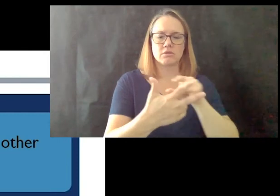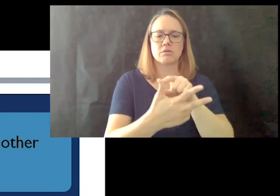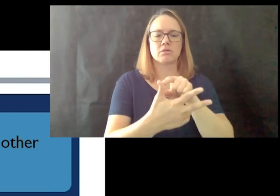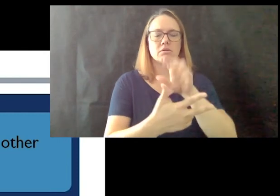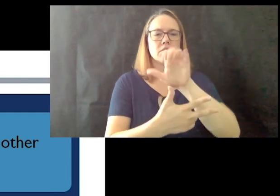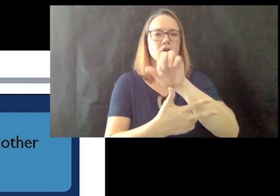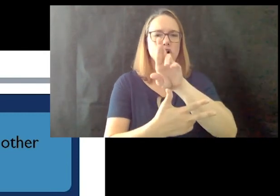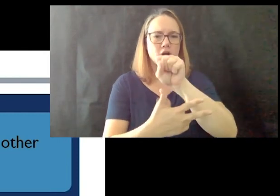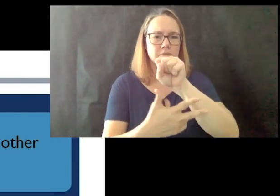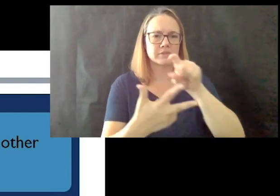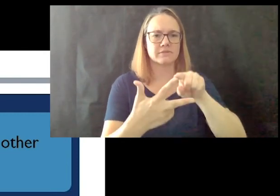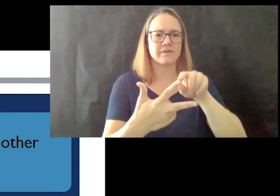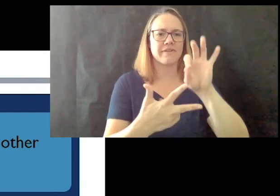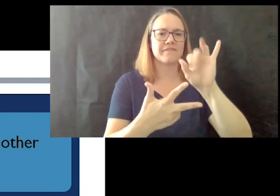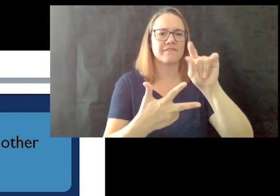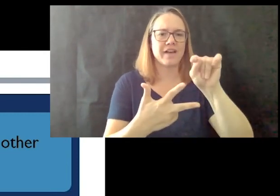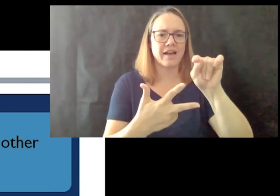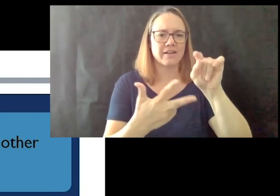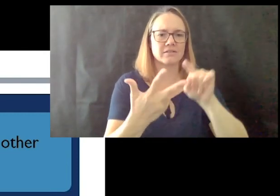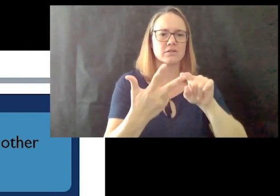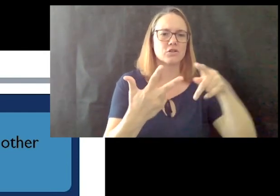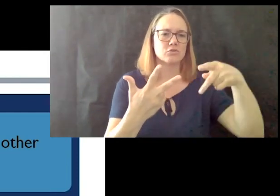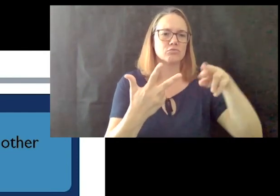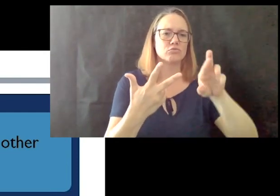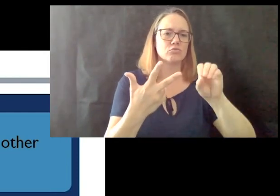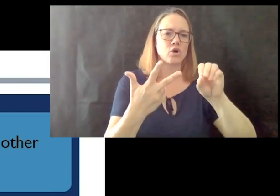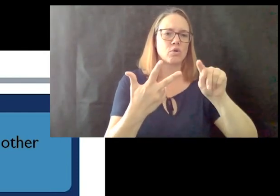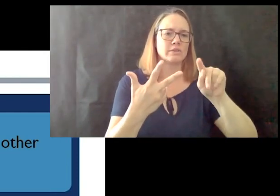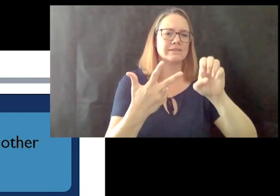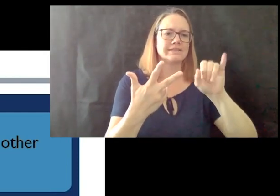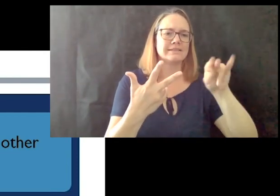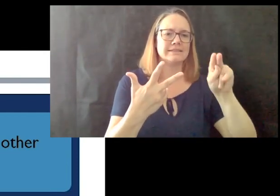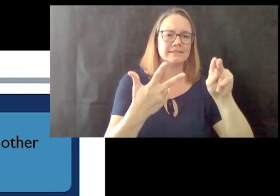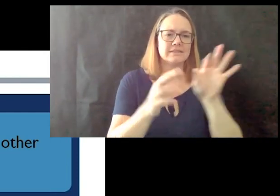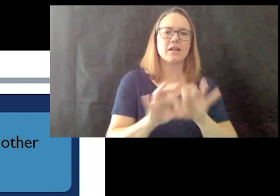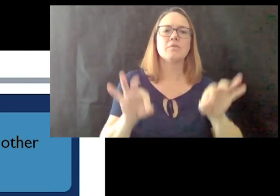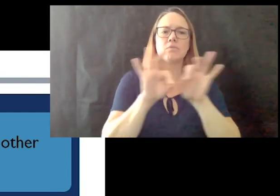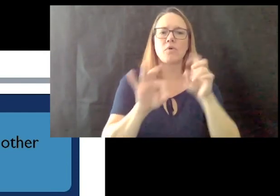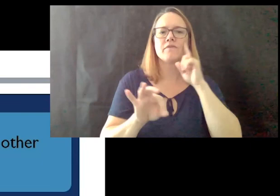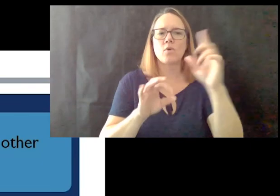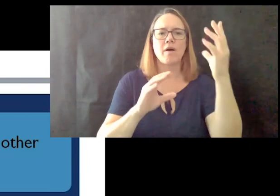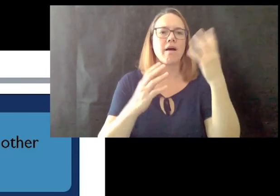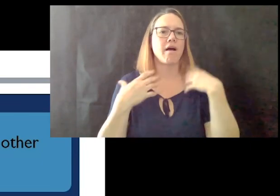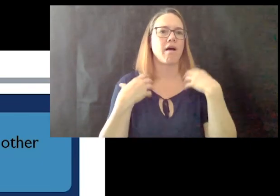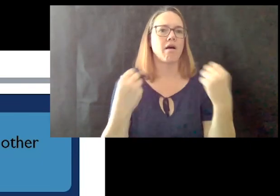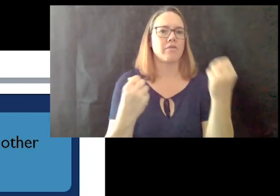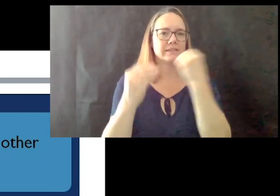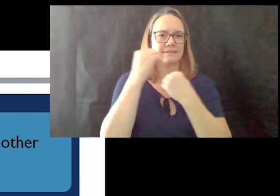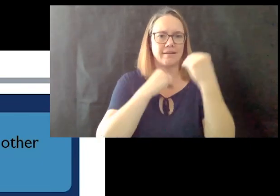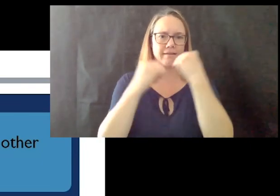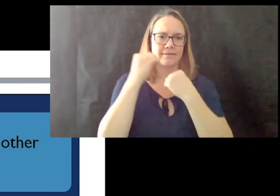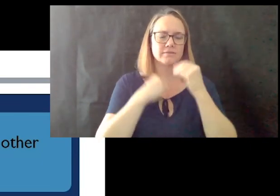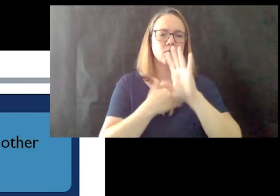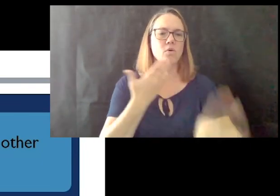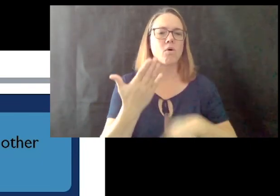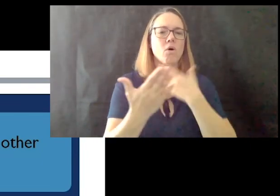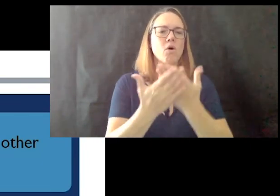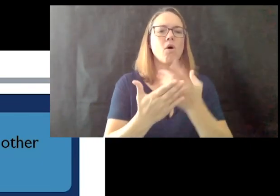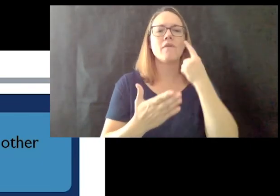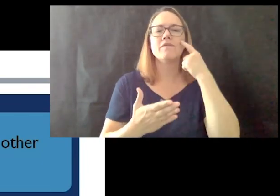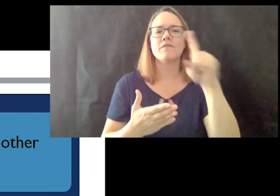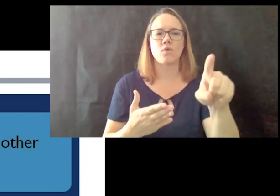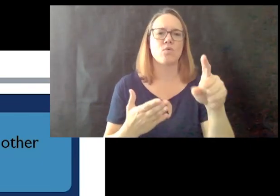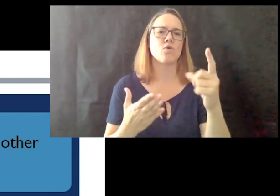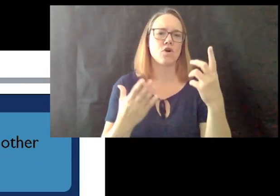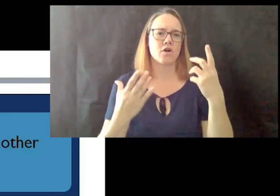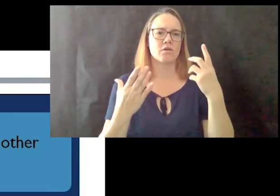fats and proteins that are essential to a healthy diet. Again, their main purpose is to provide energy. All these